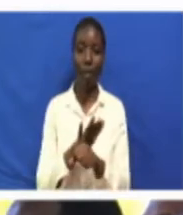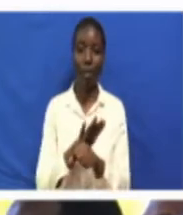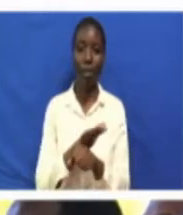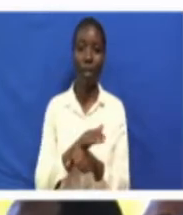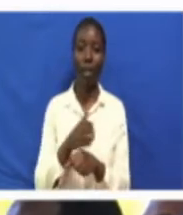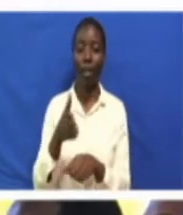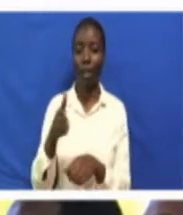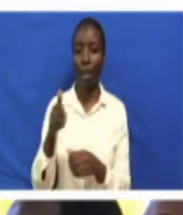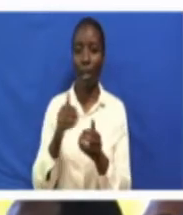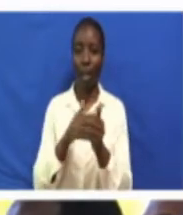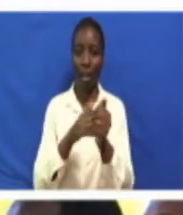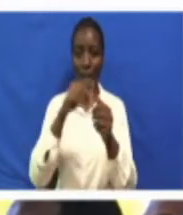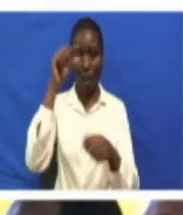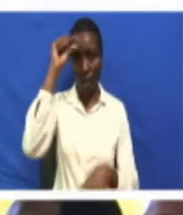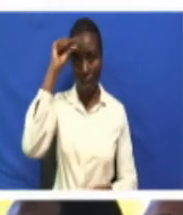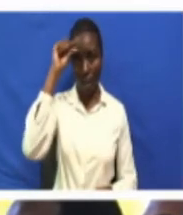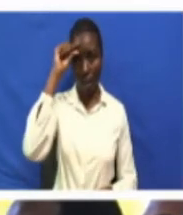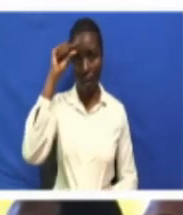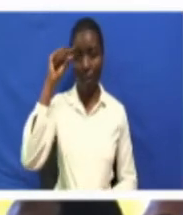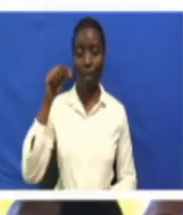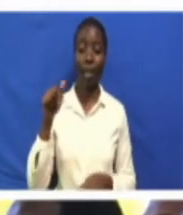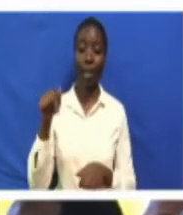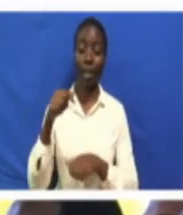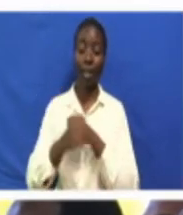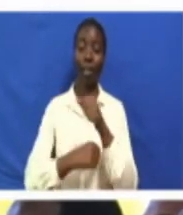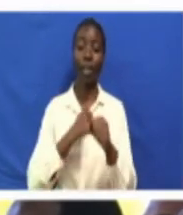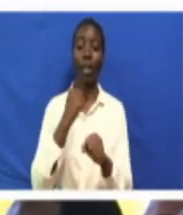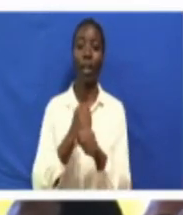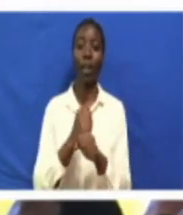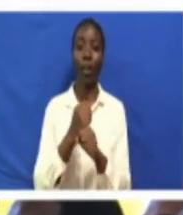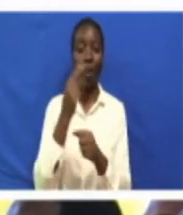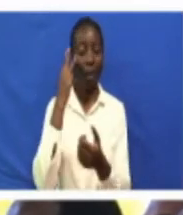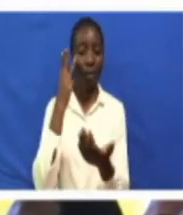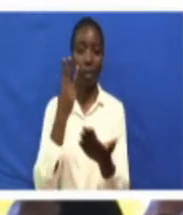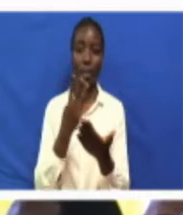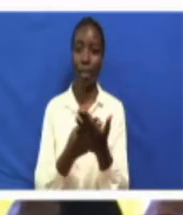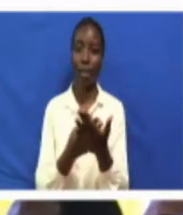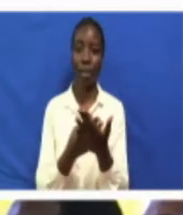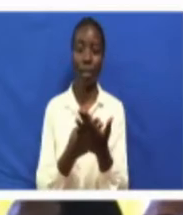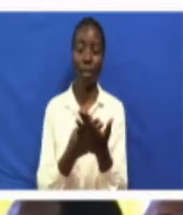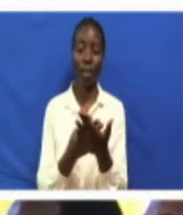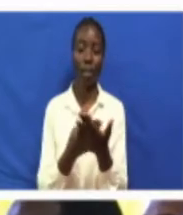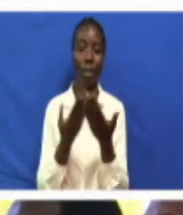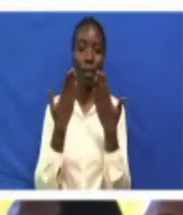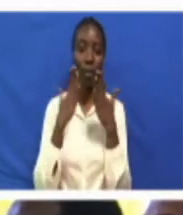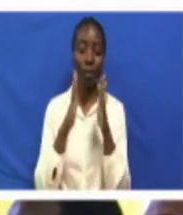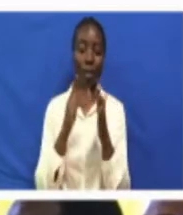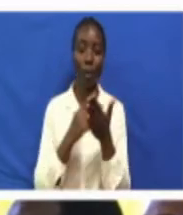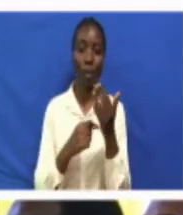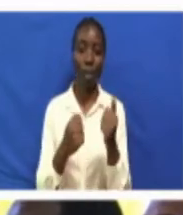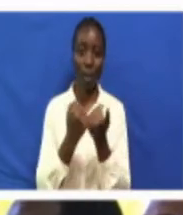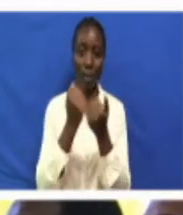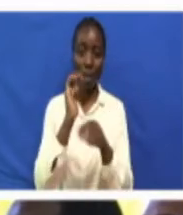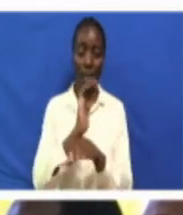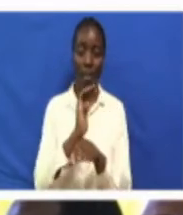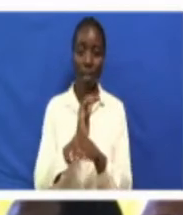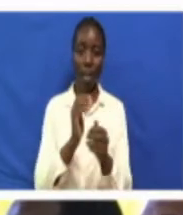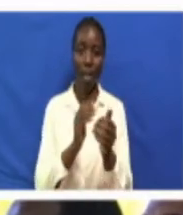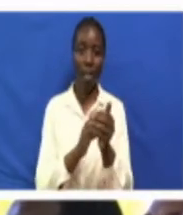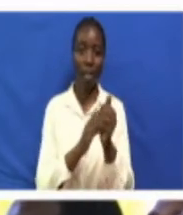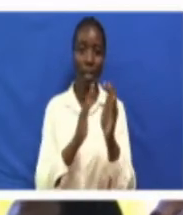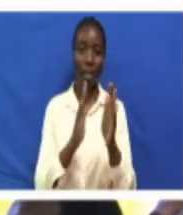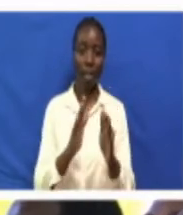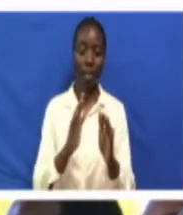of governance this year we have witnessed a profound Christian School undertaking the church leadership